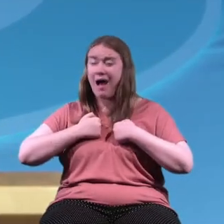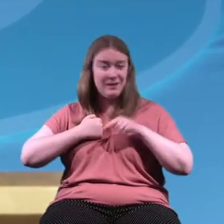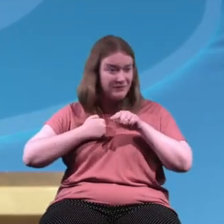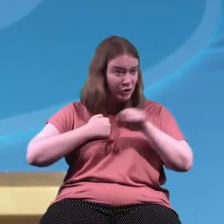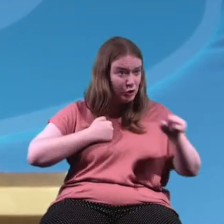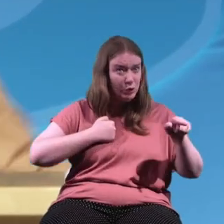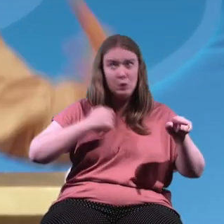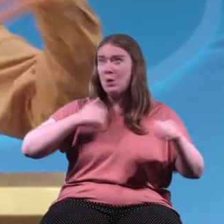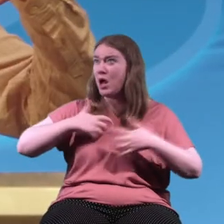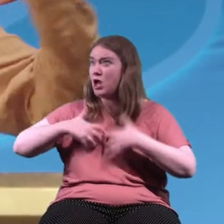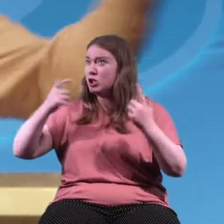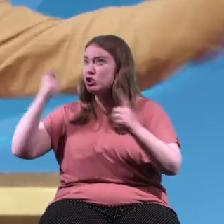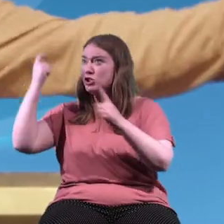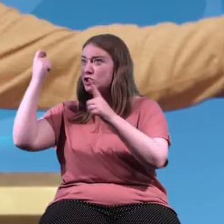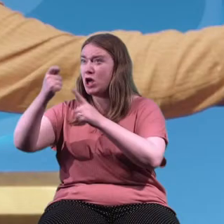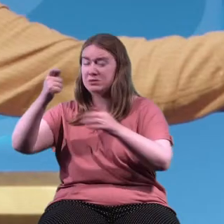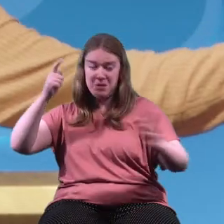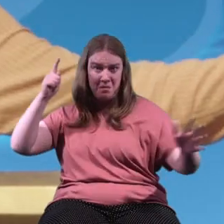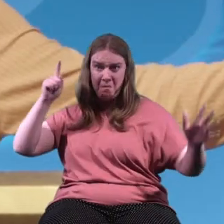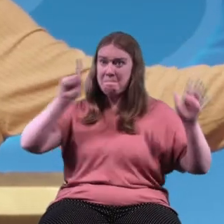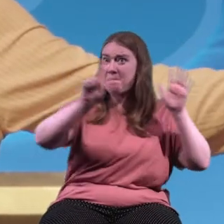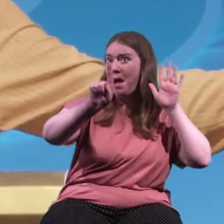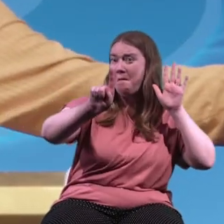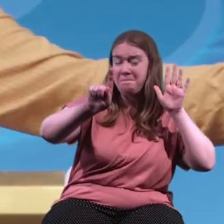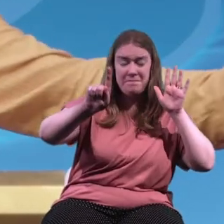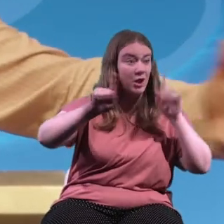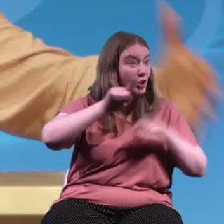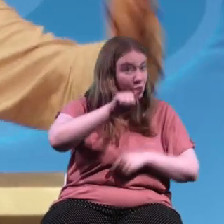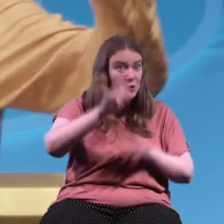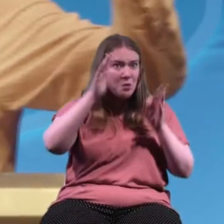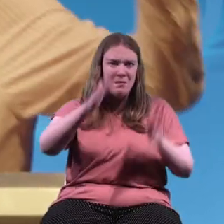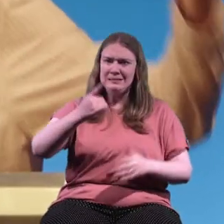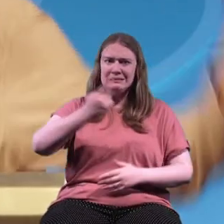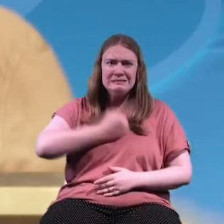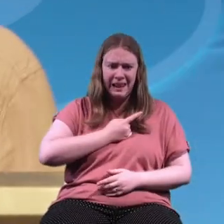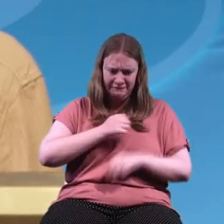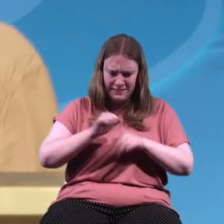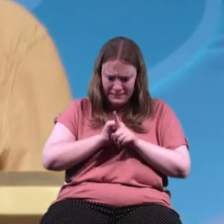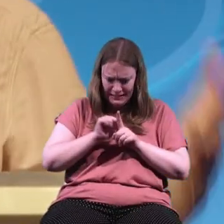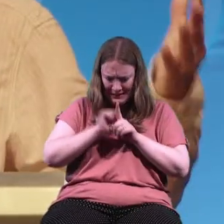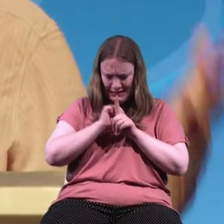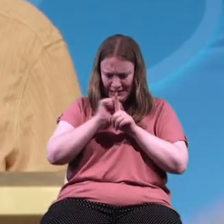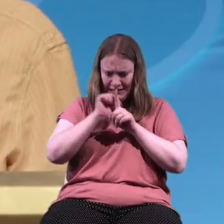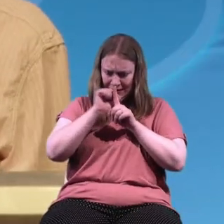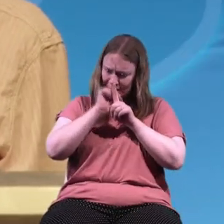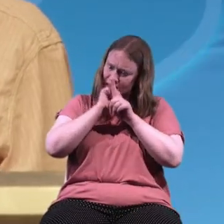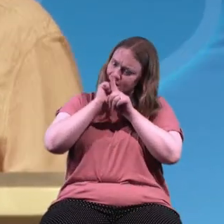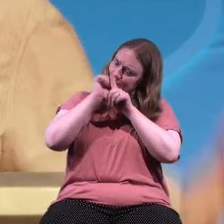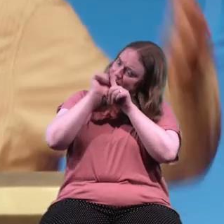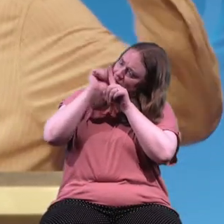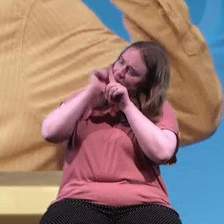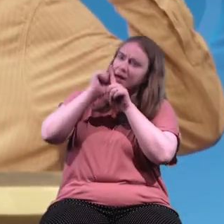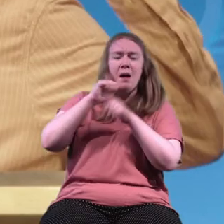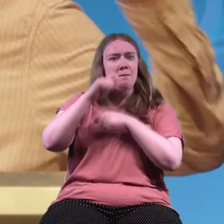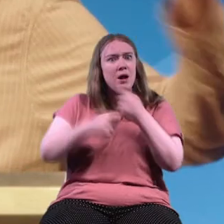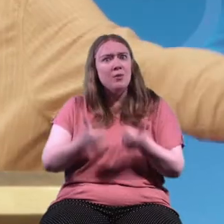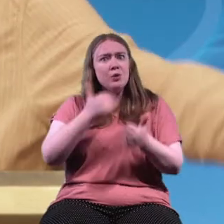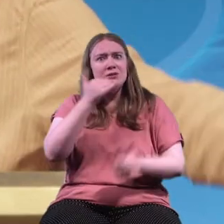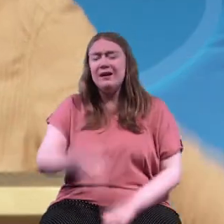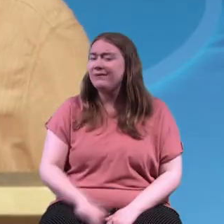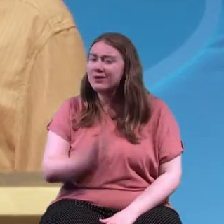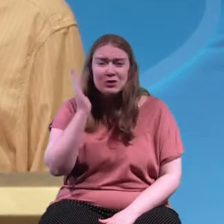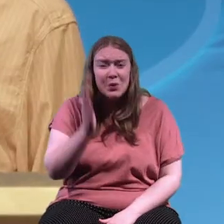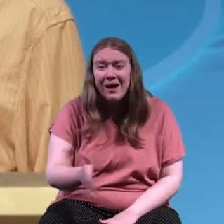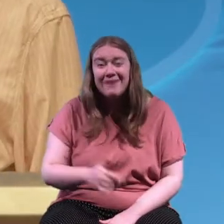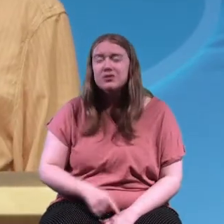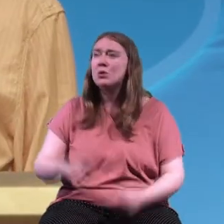my judgment. You don't need to make yourself good enough. I have forgiven you and cleansed you. I am the rock